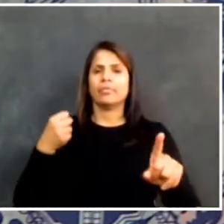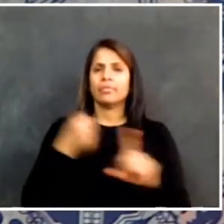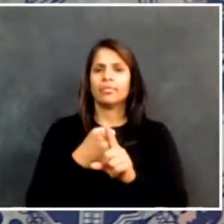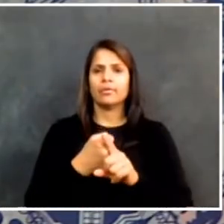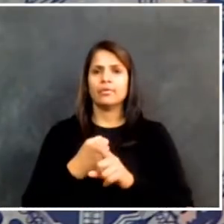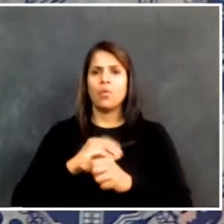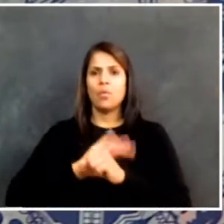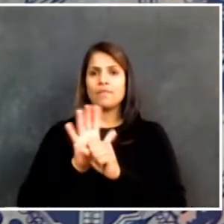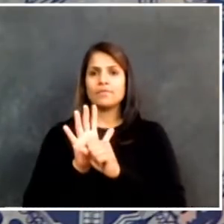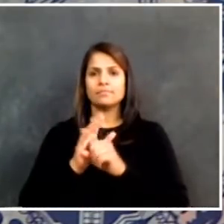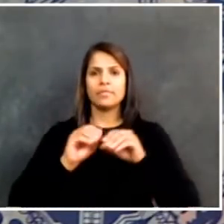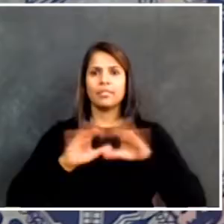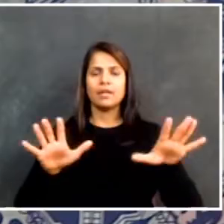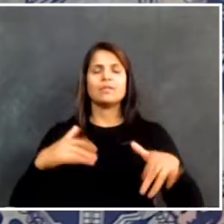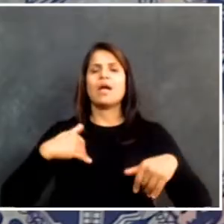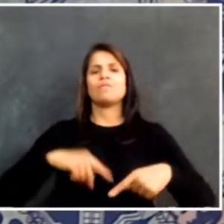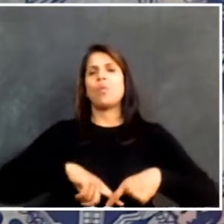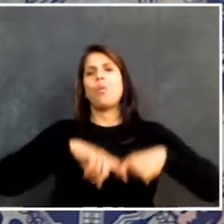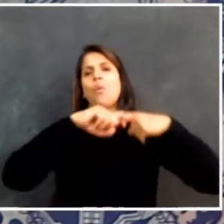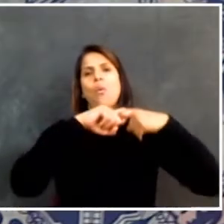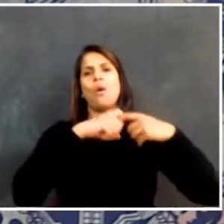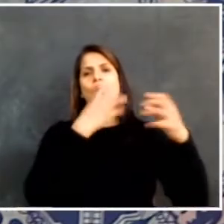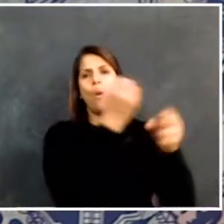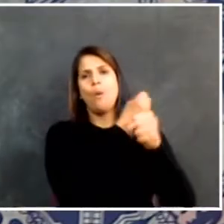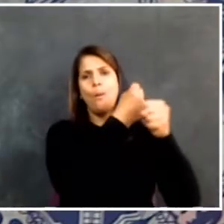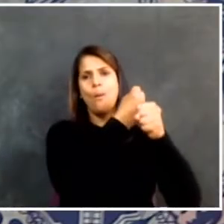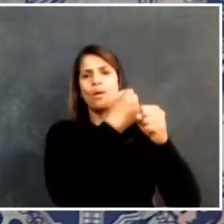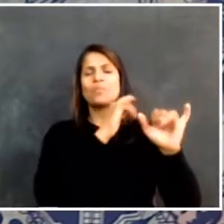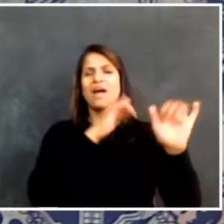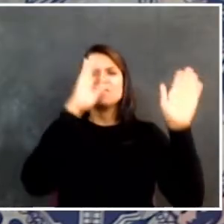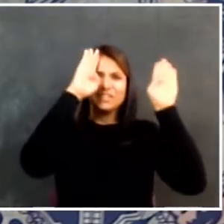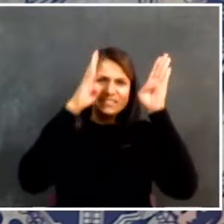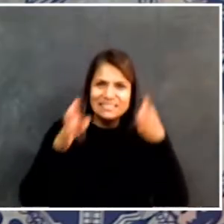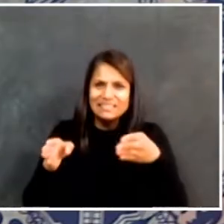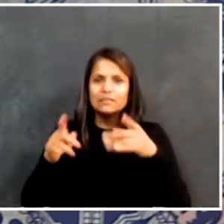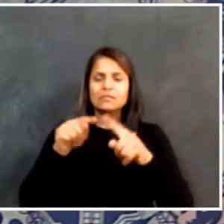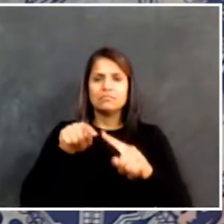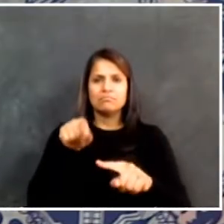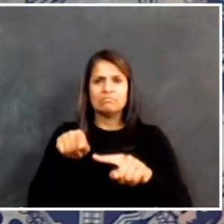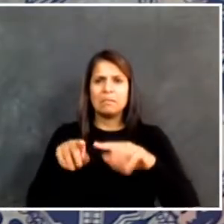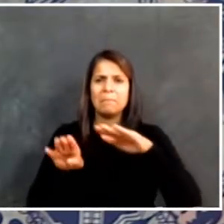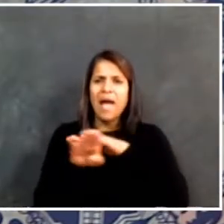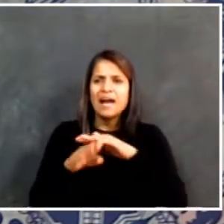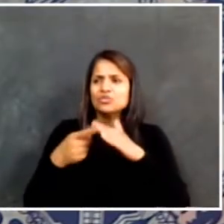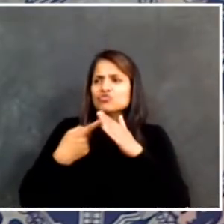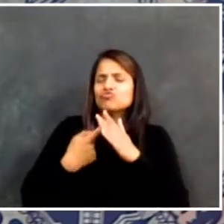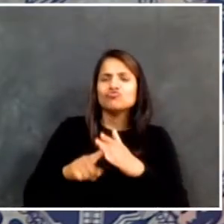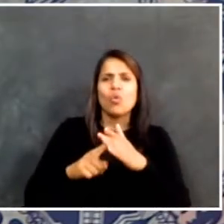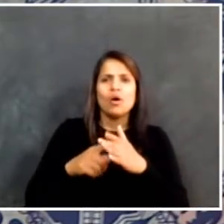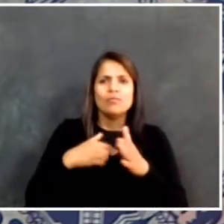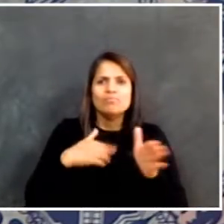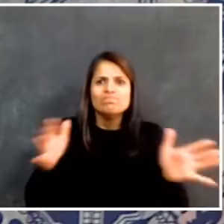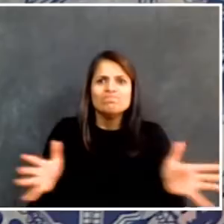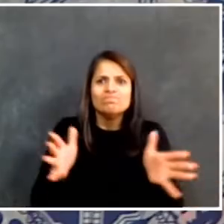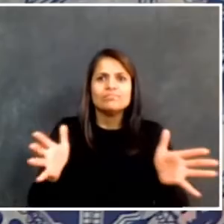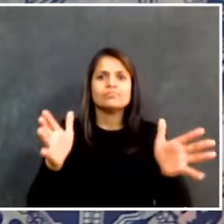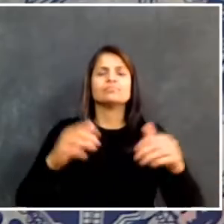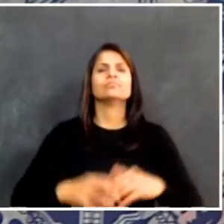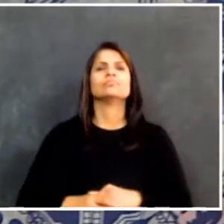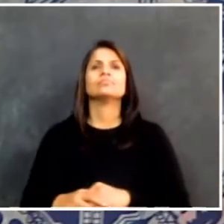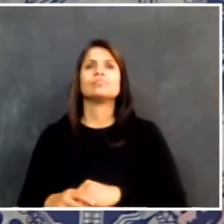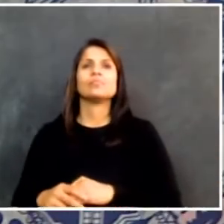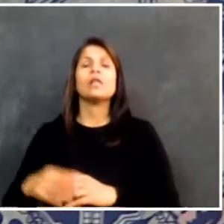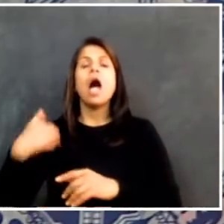Right now, the whole message you'll hear in the budget presentation is sticking to the basics, protecting people's health and safety, making sure there's food